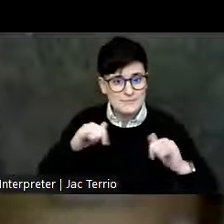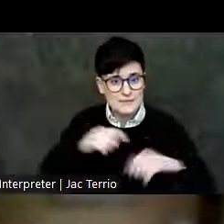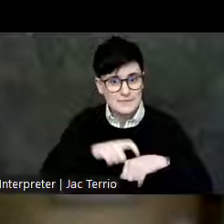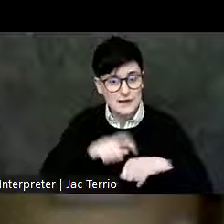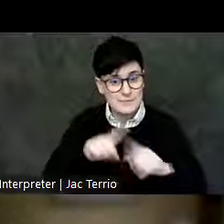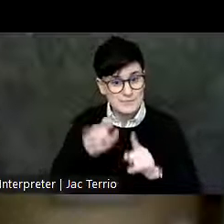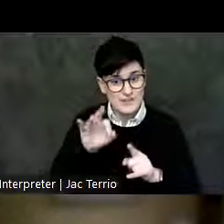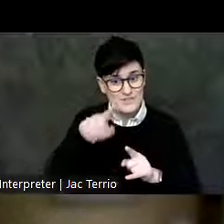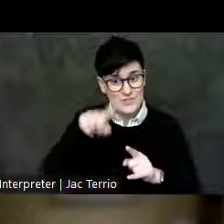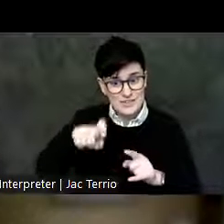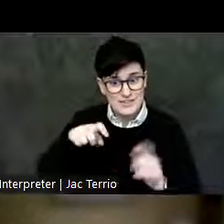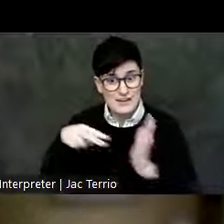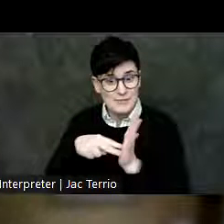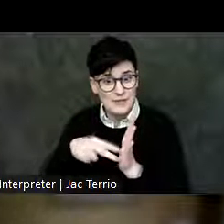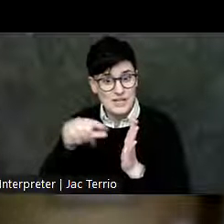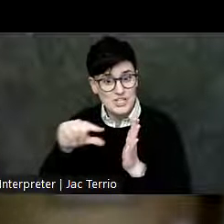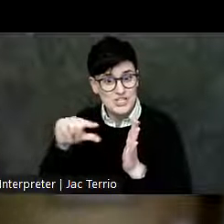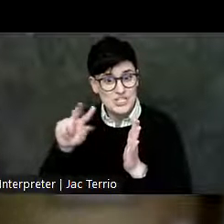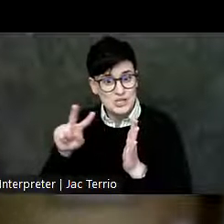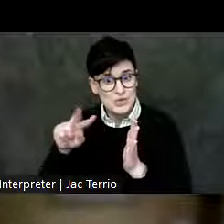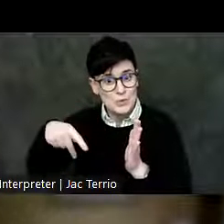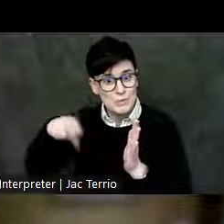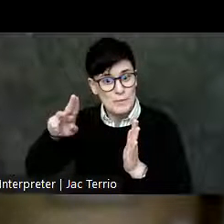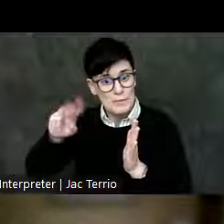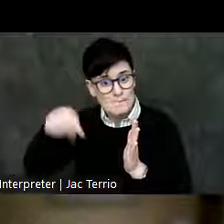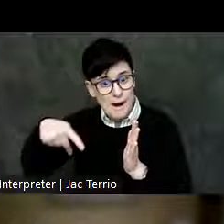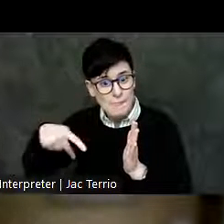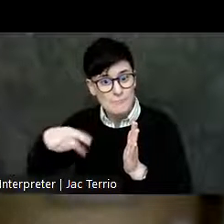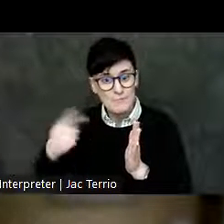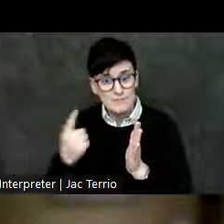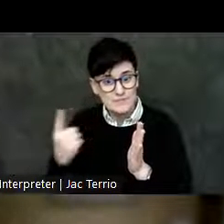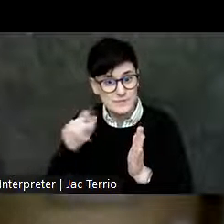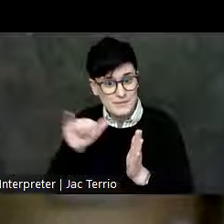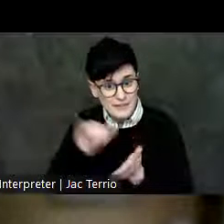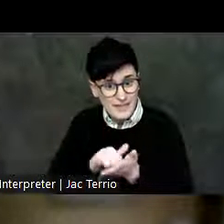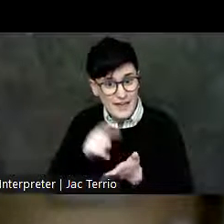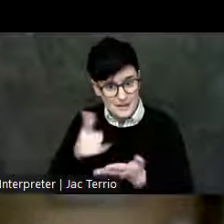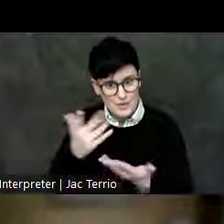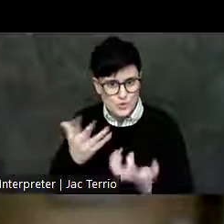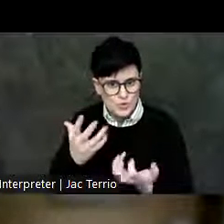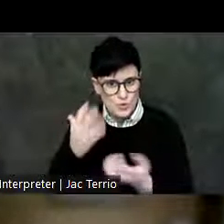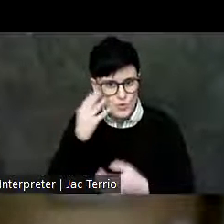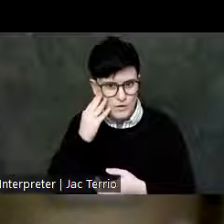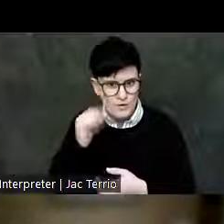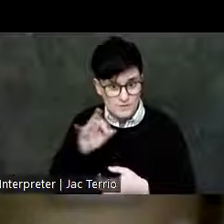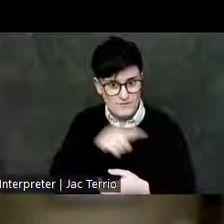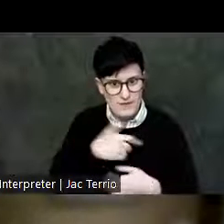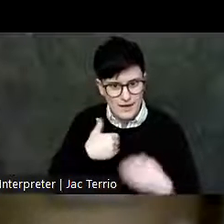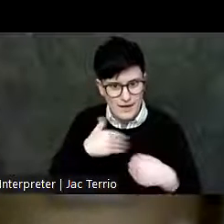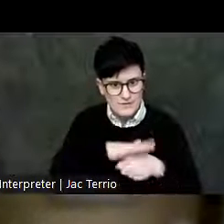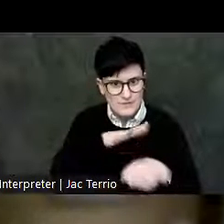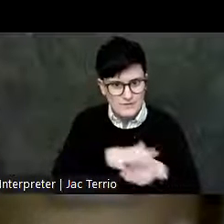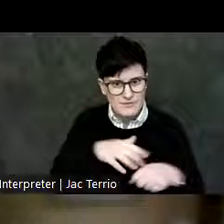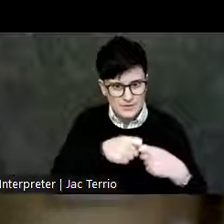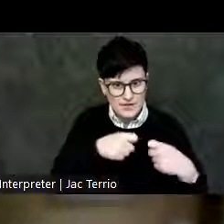pump or anything like that, you'd also want to know Mhm. if they have enough in whatever lodging you might be thinking